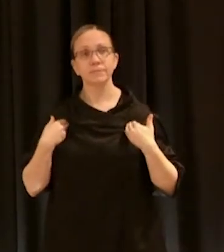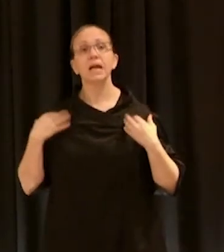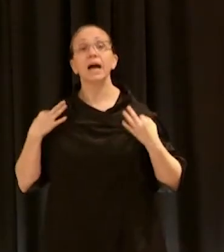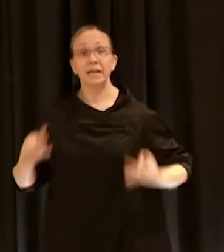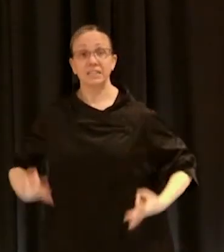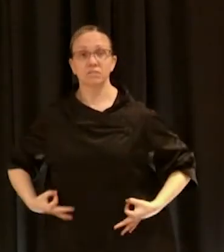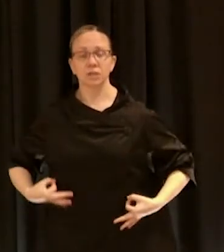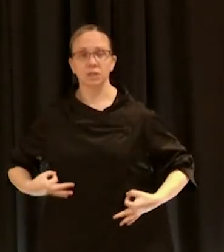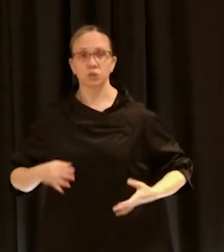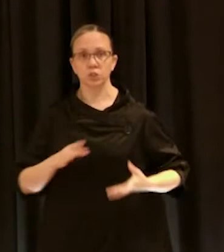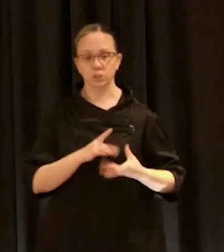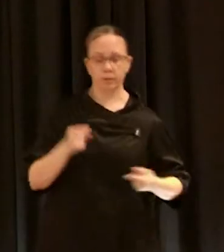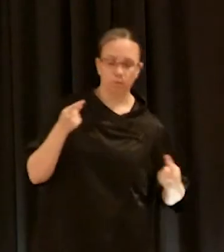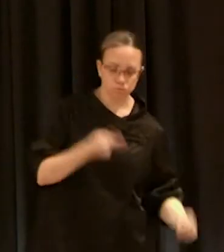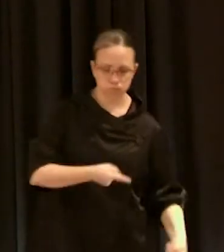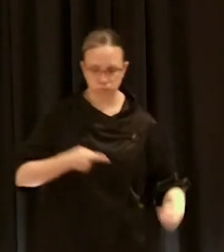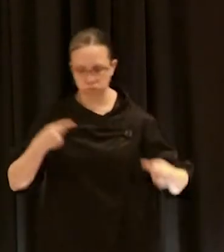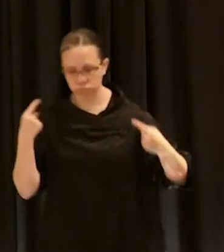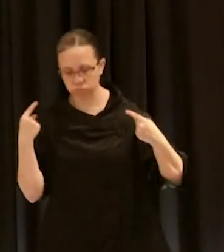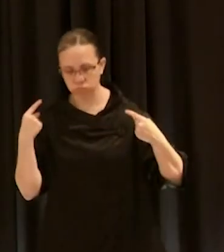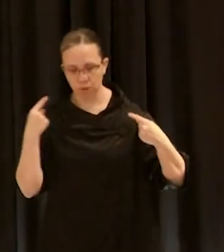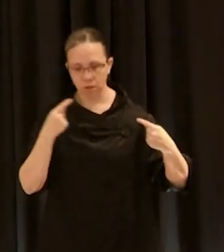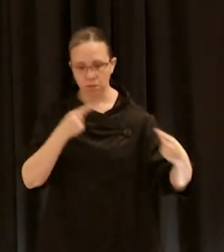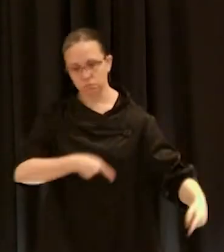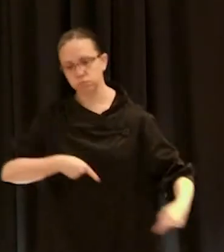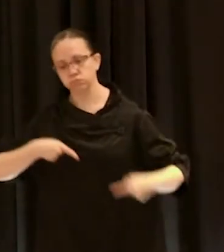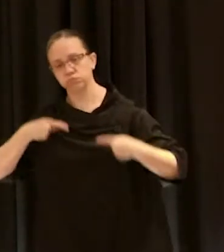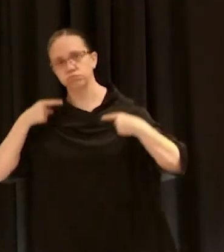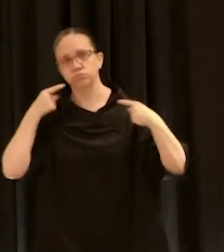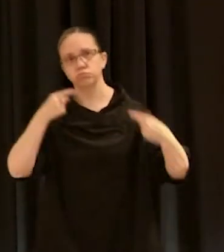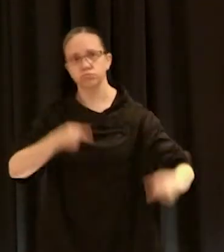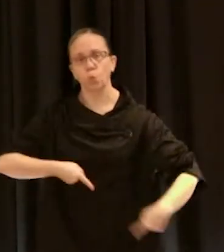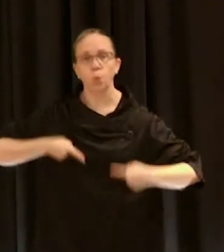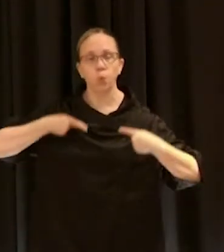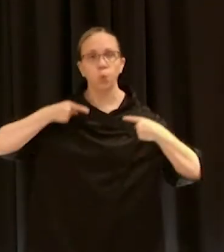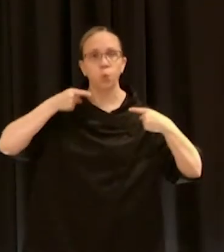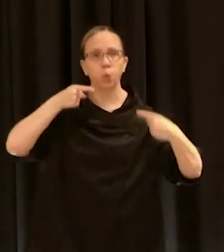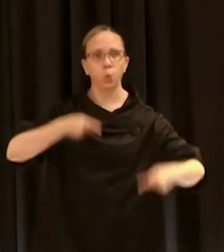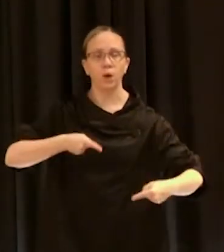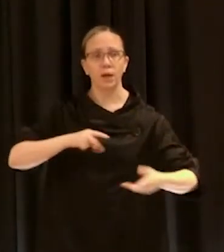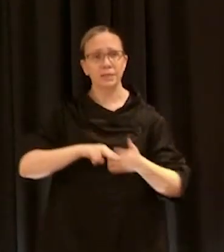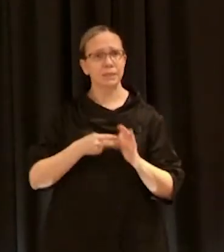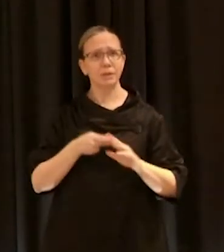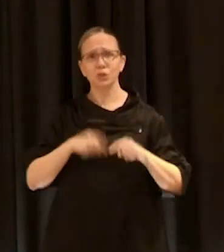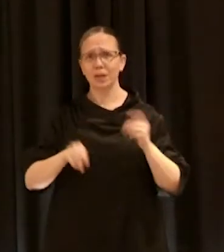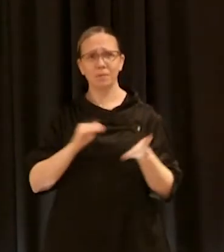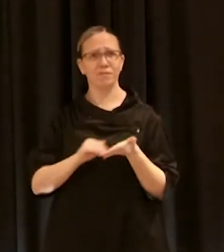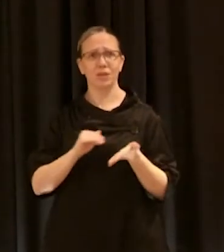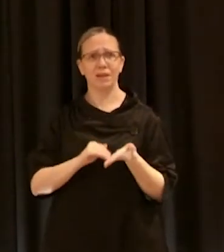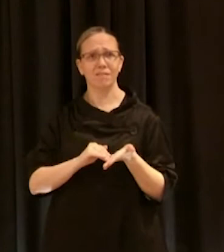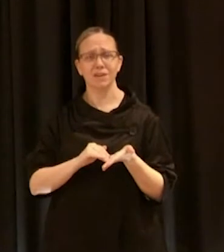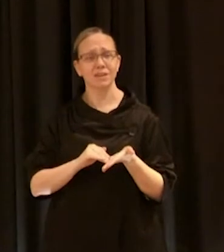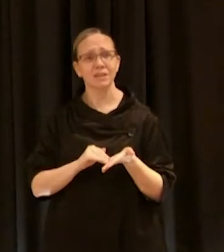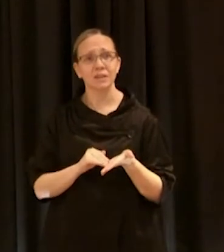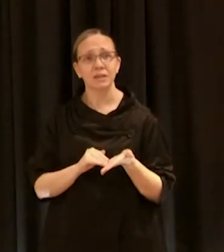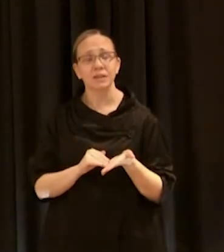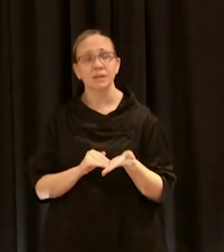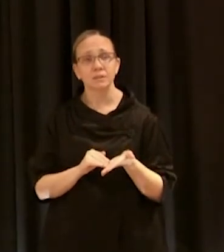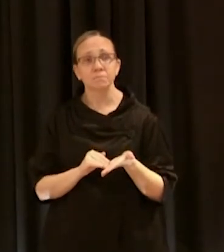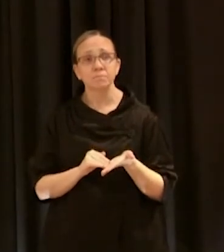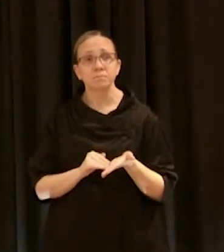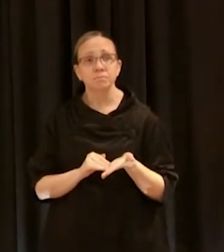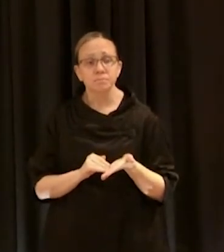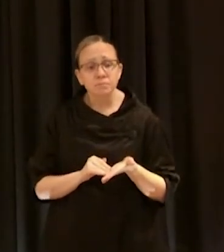flesh was warring against his spirit. Just because your flesh wars against your spirit doesn't mean you can't be forgiven.